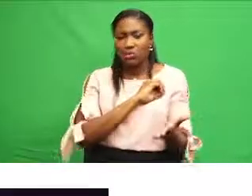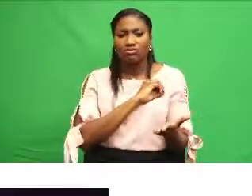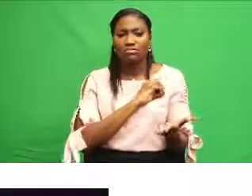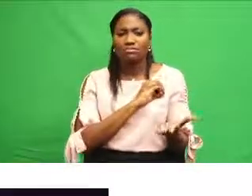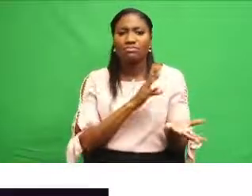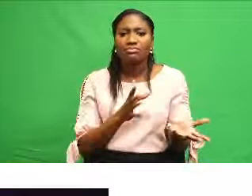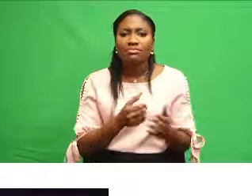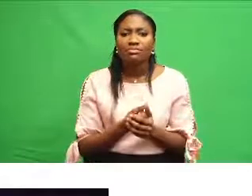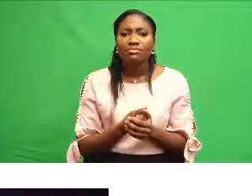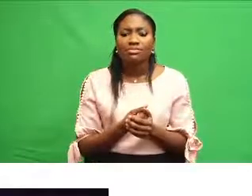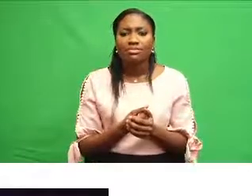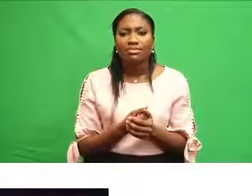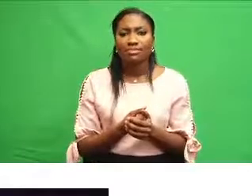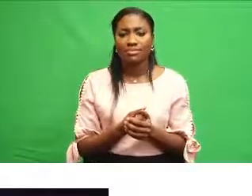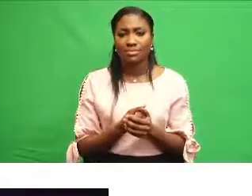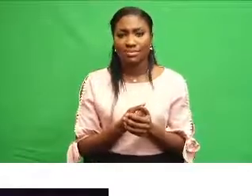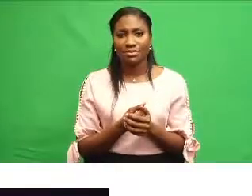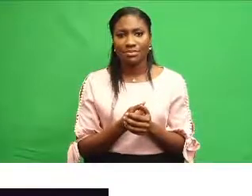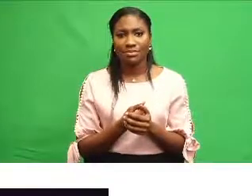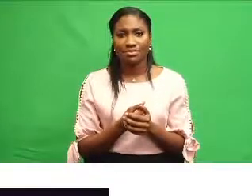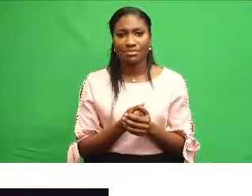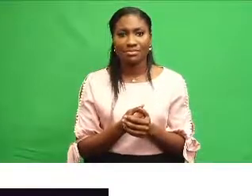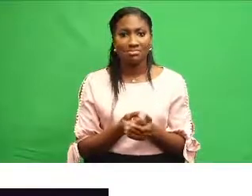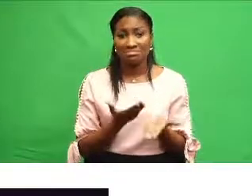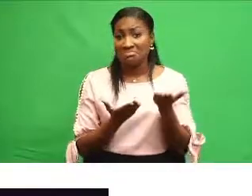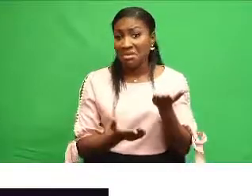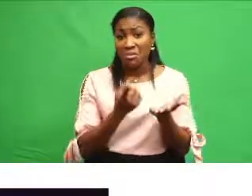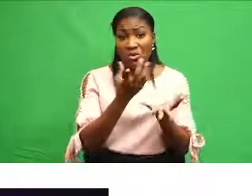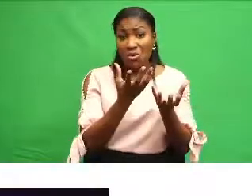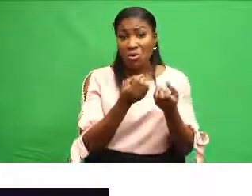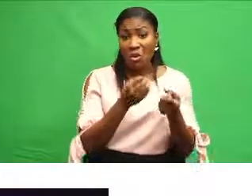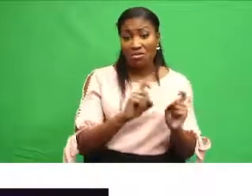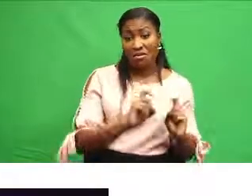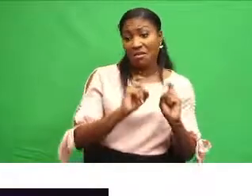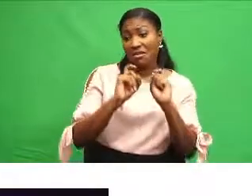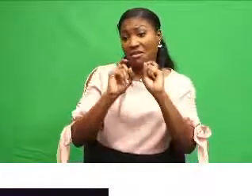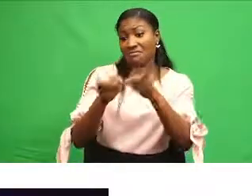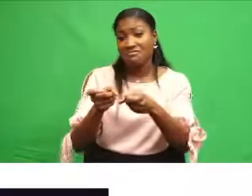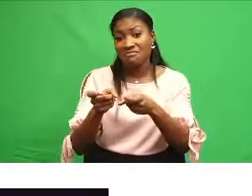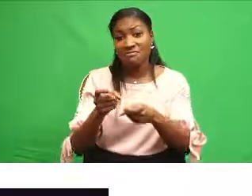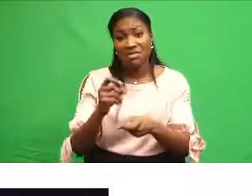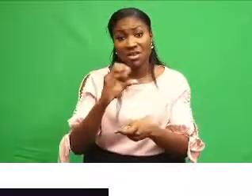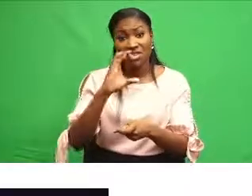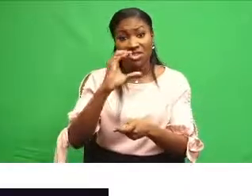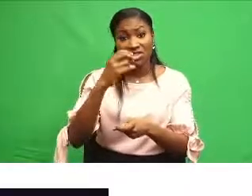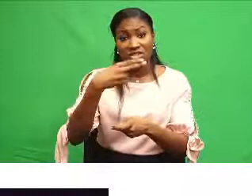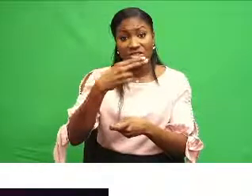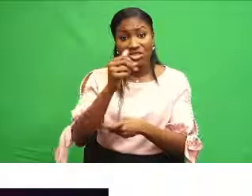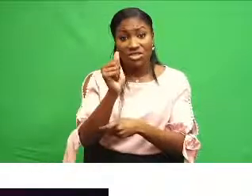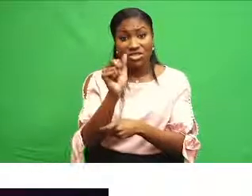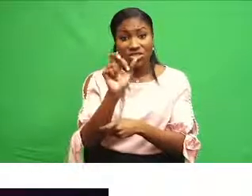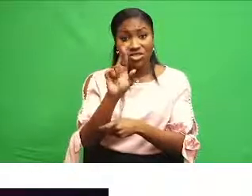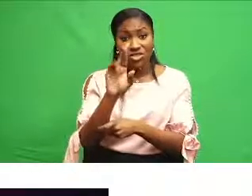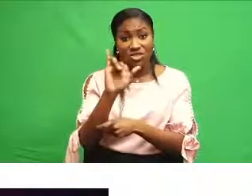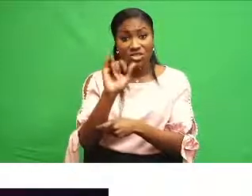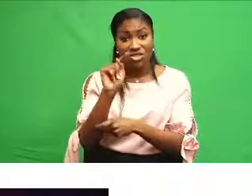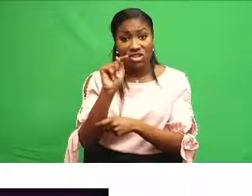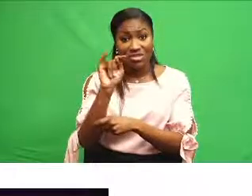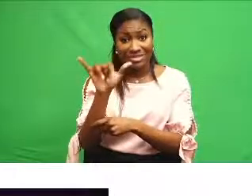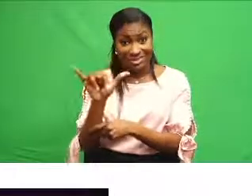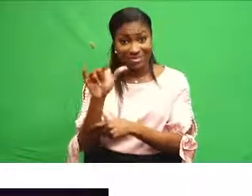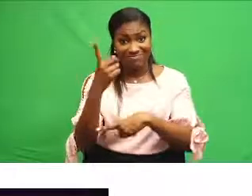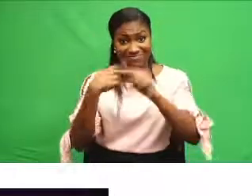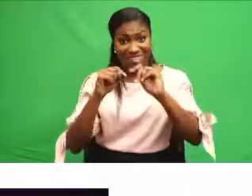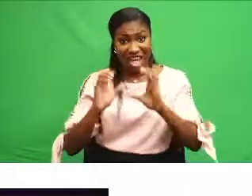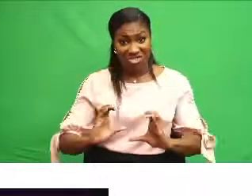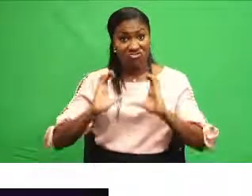want to have any charitable organizations benefit from your assets? If